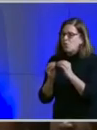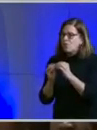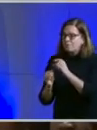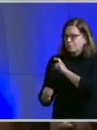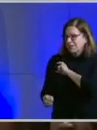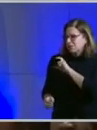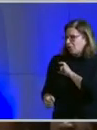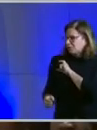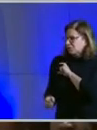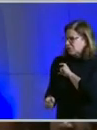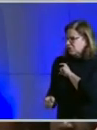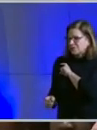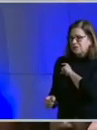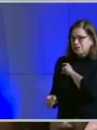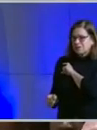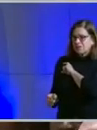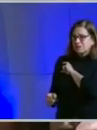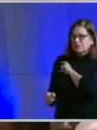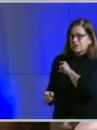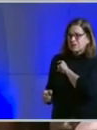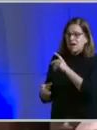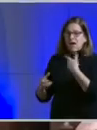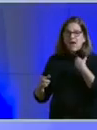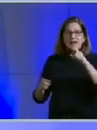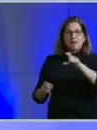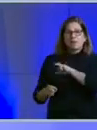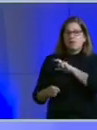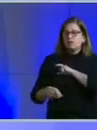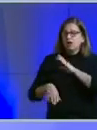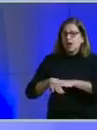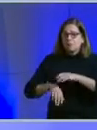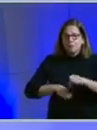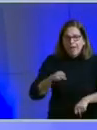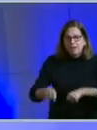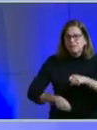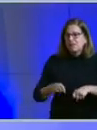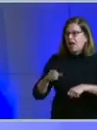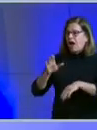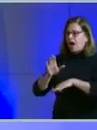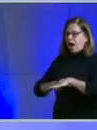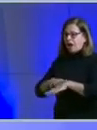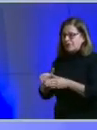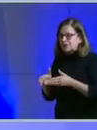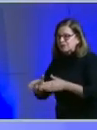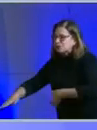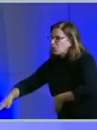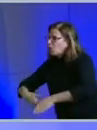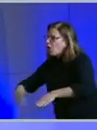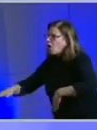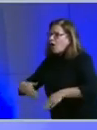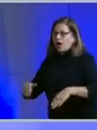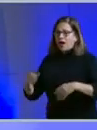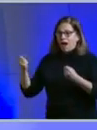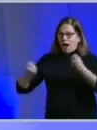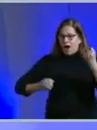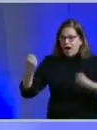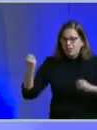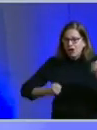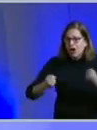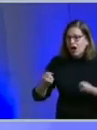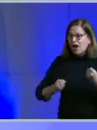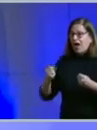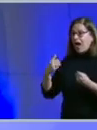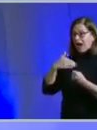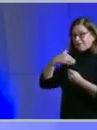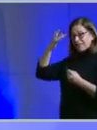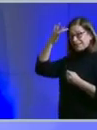We're going to put them out there on bikes, and they're going to engage with the community. That's going to build up our intelligence capacity, but it's also going to